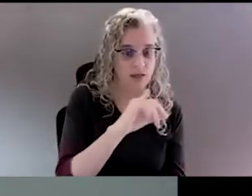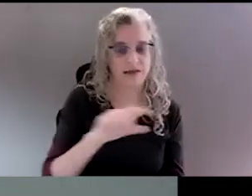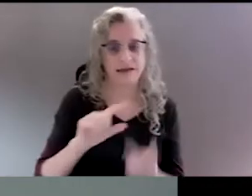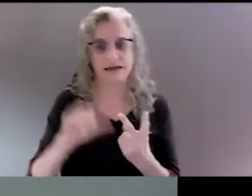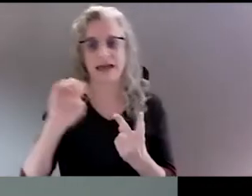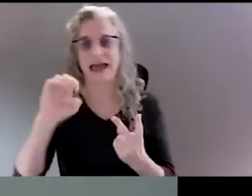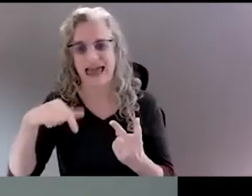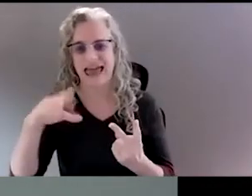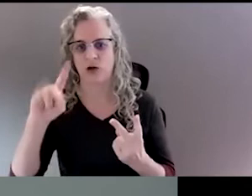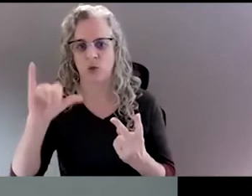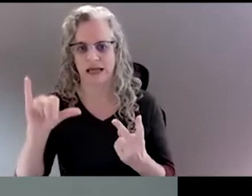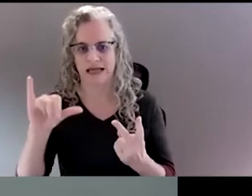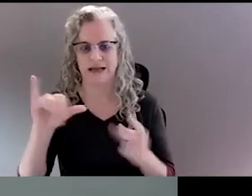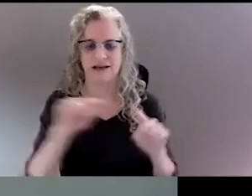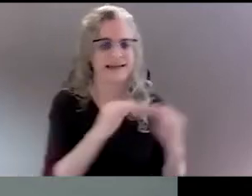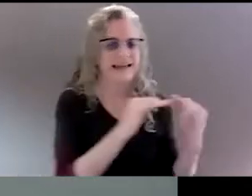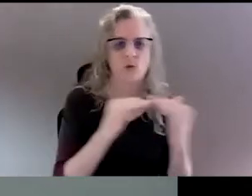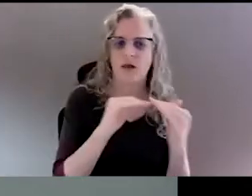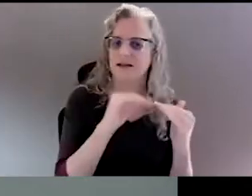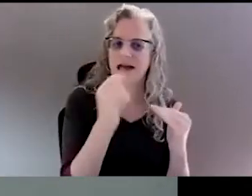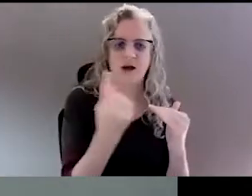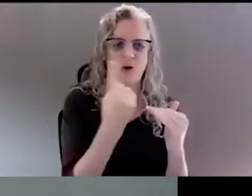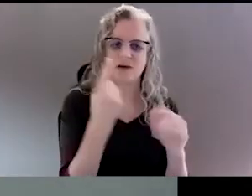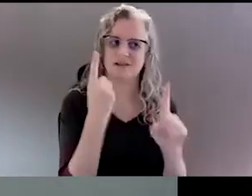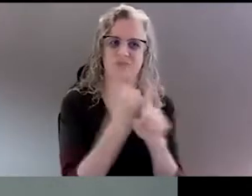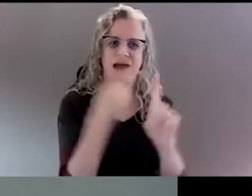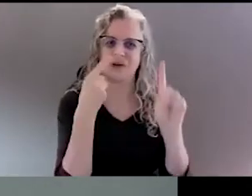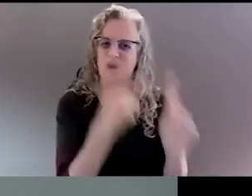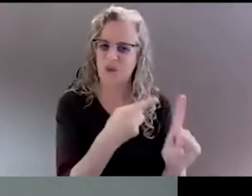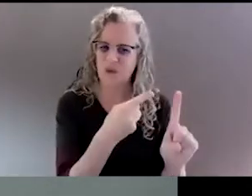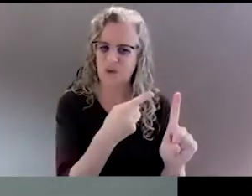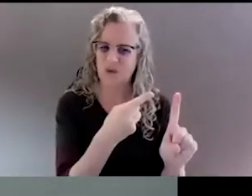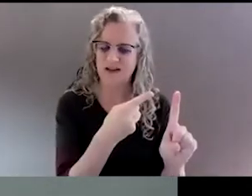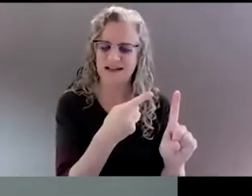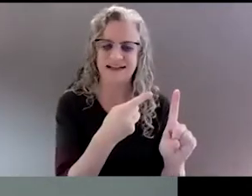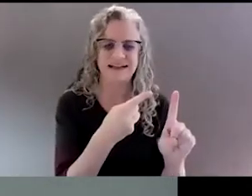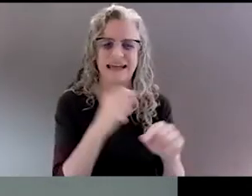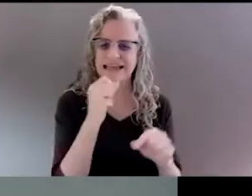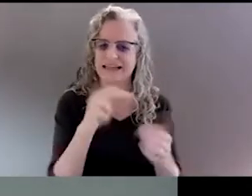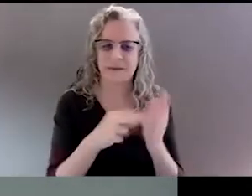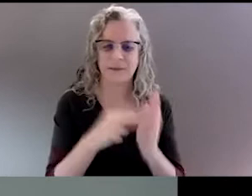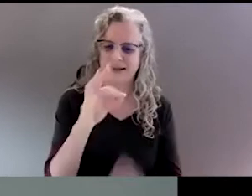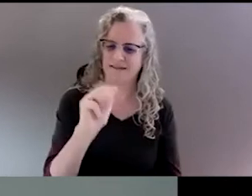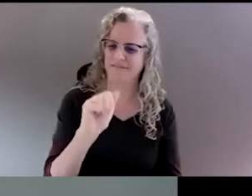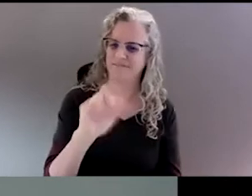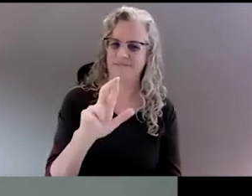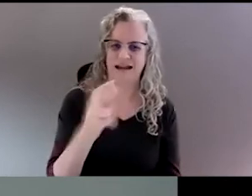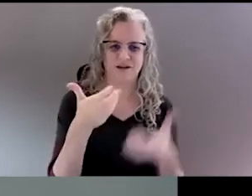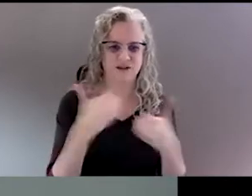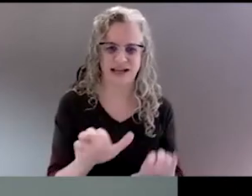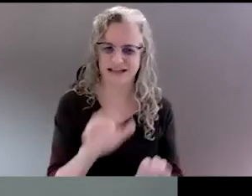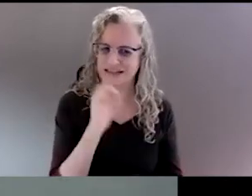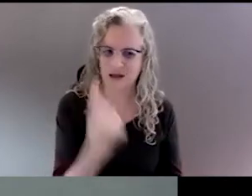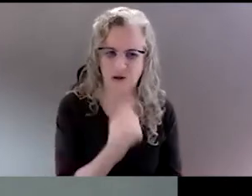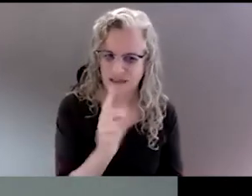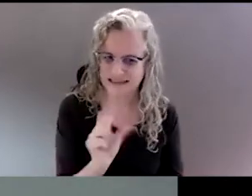that people can have a fair shot at achieving their potential. And I would say that